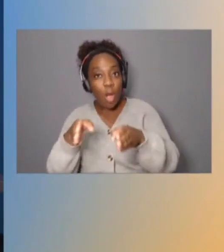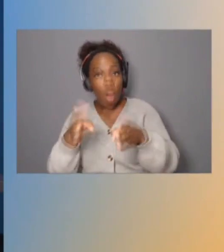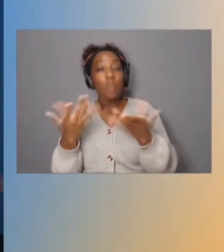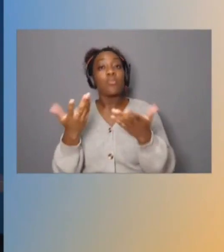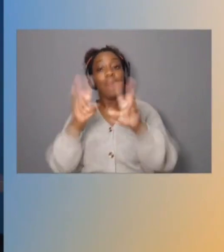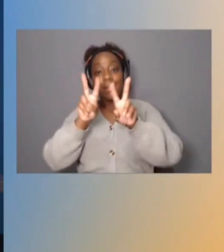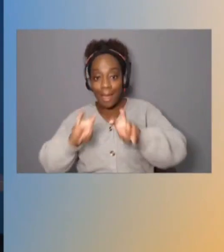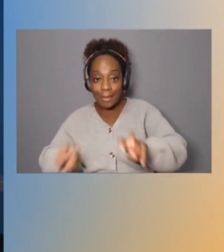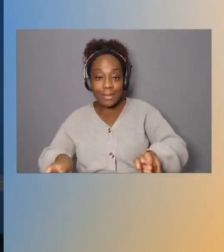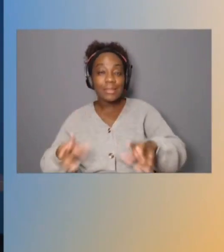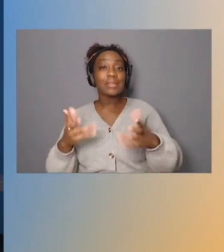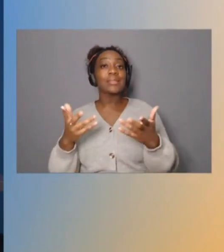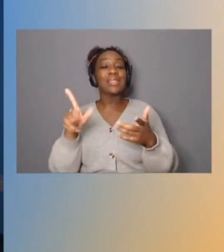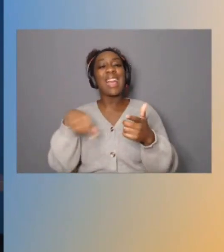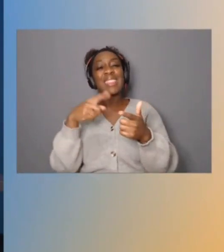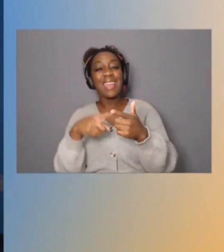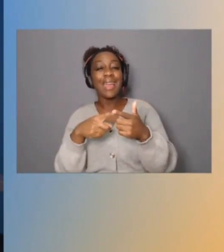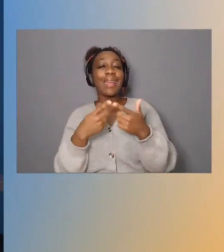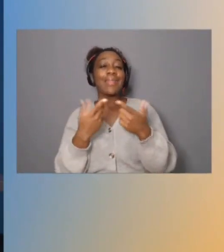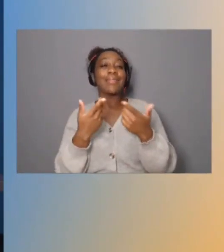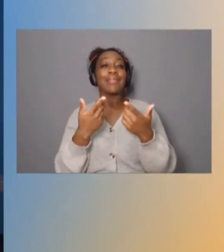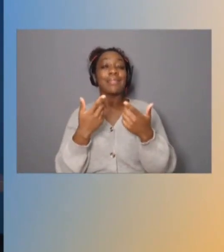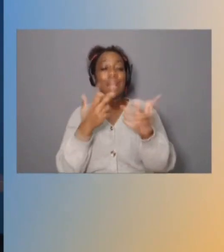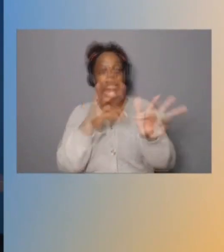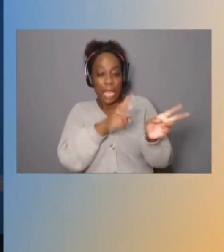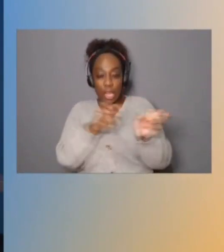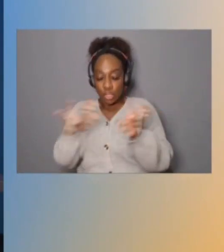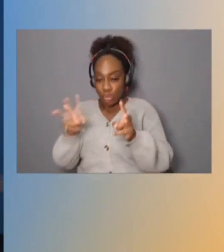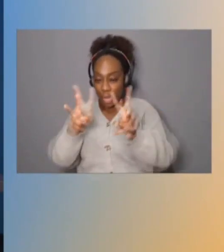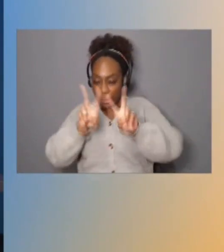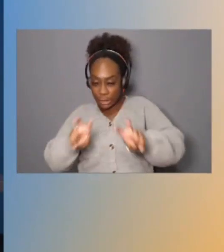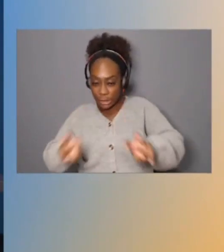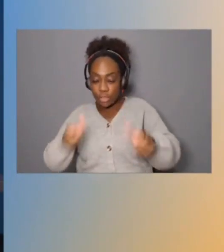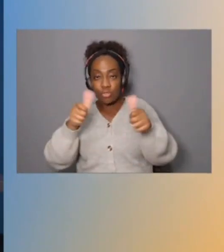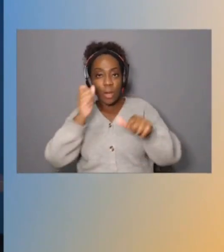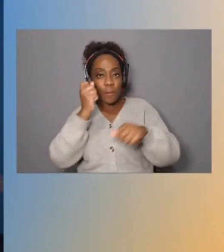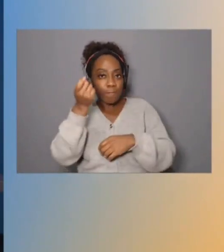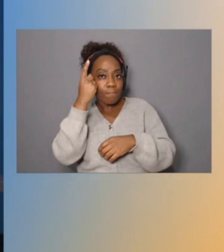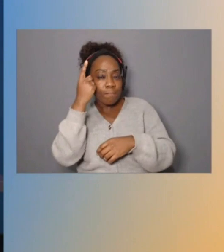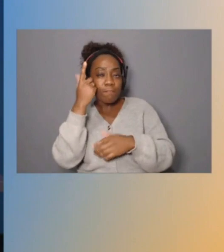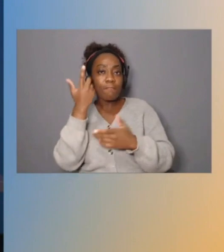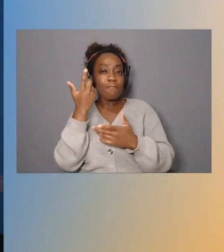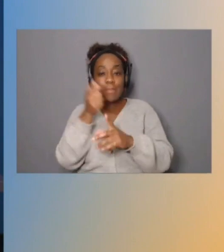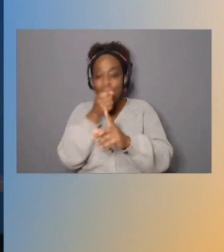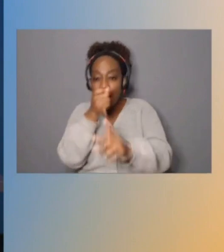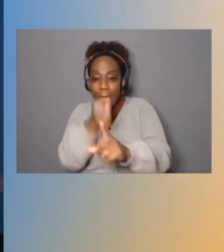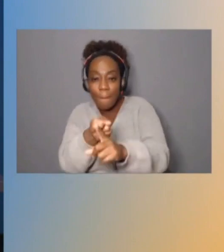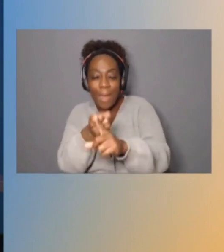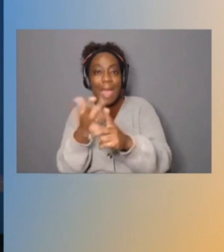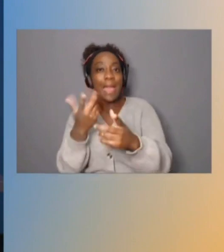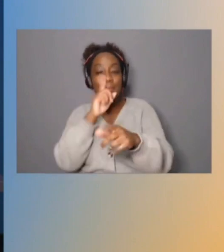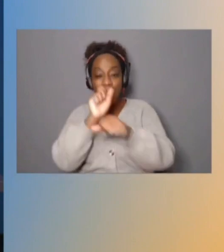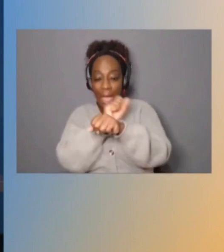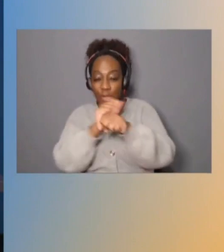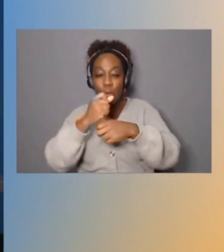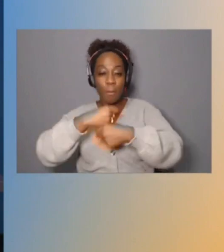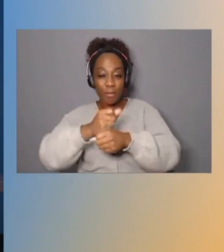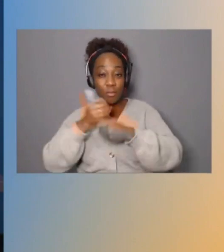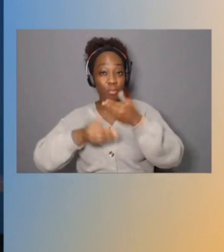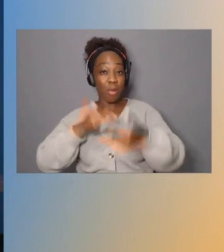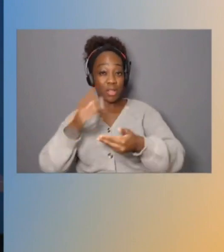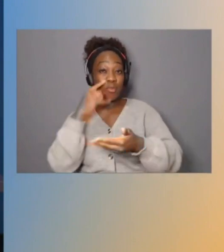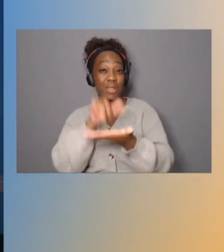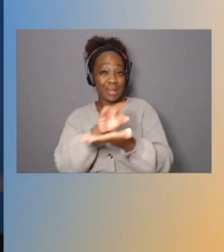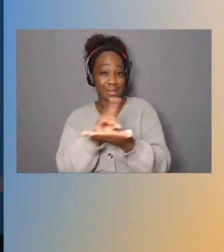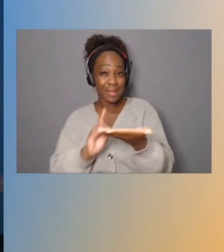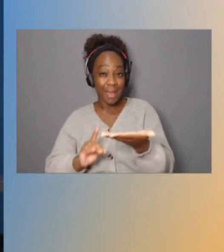then extraction, parasitics, trying to understand the impact of the physical geometries and the actual manufacturing process on the design. Obviously, there could be